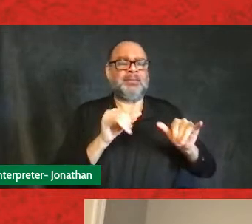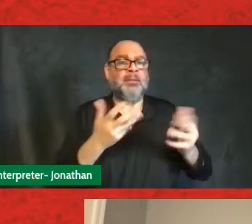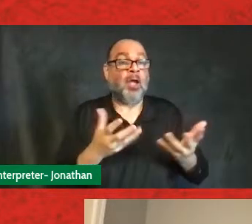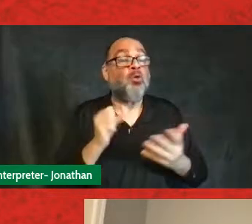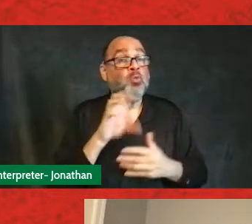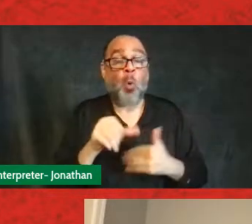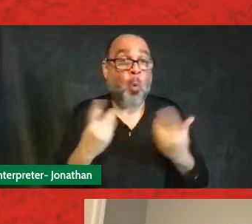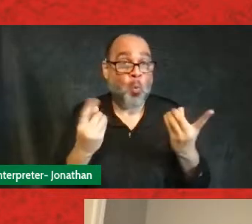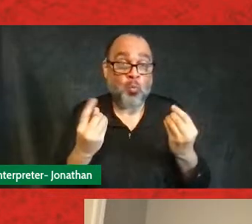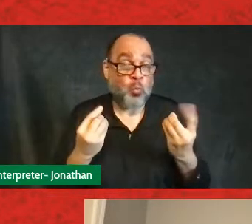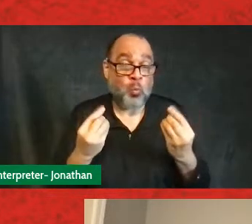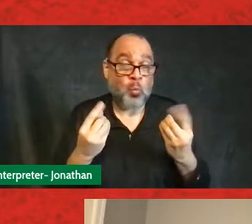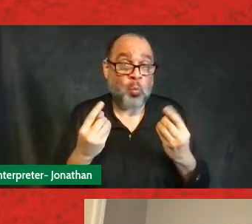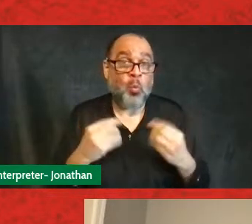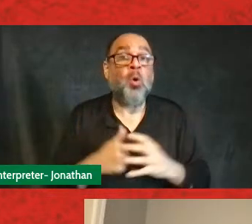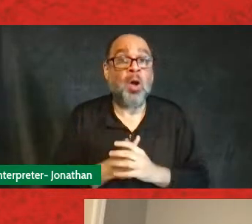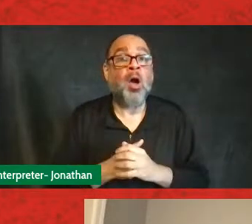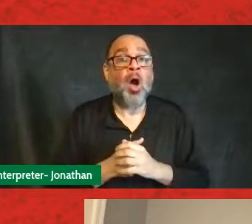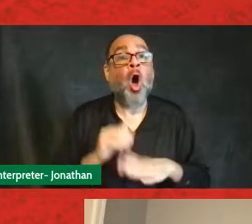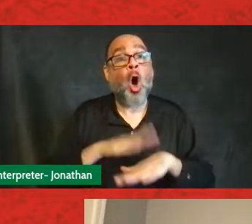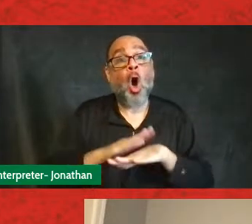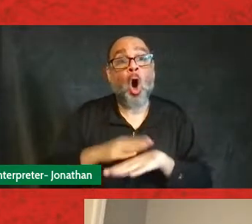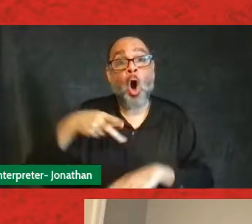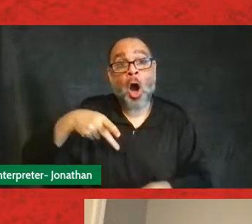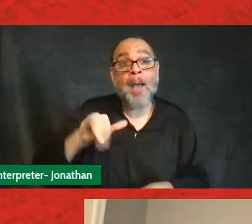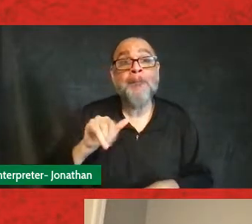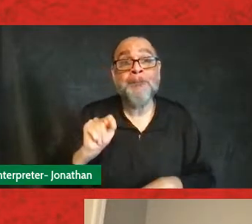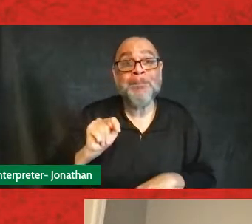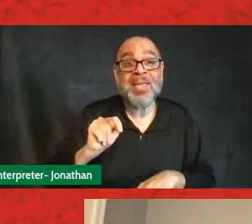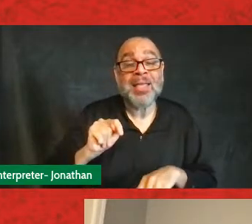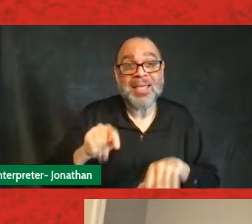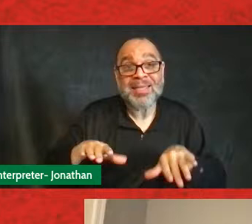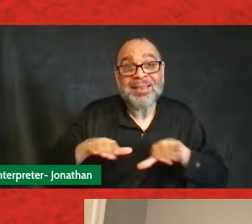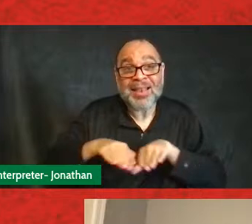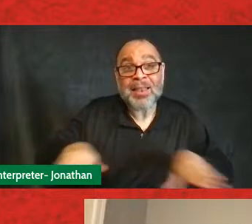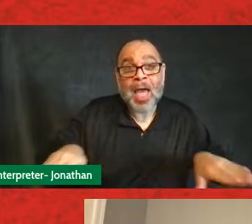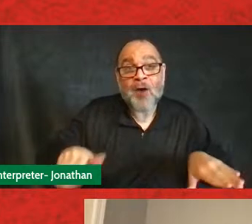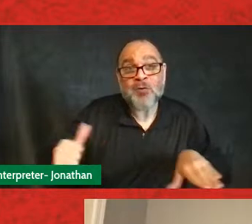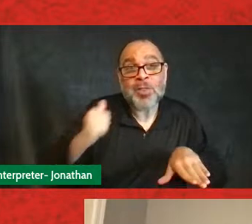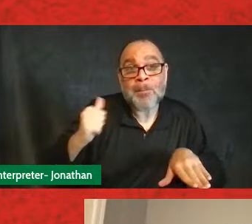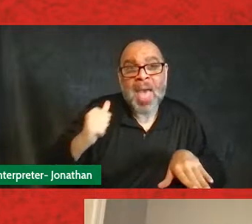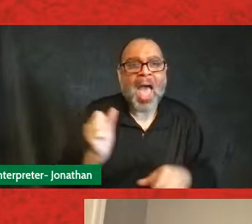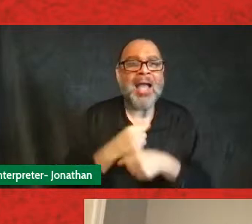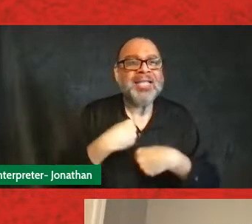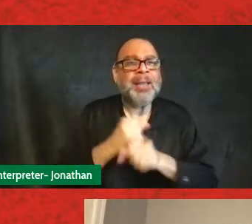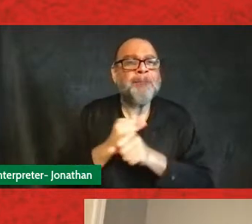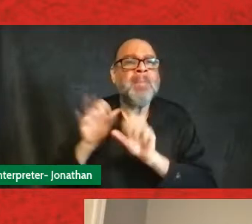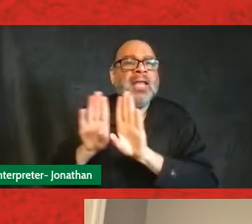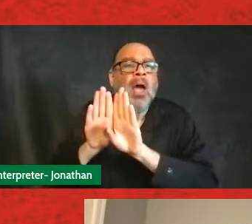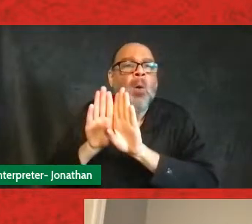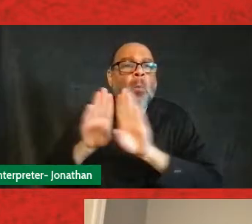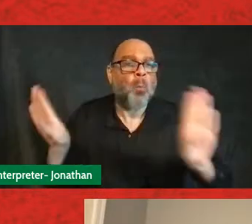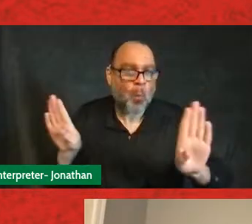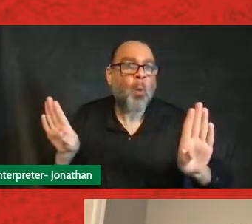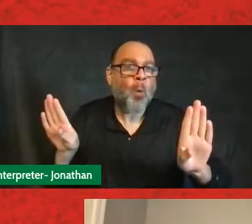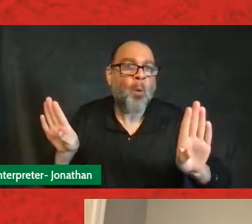the back on the pit level of the auditorium, he created a partition. Now, some people